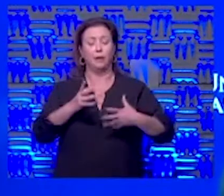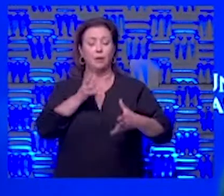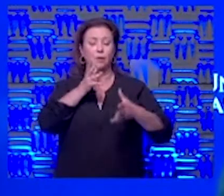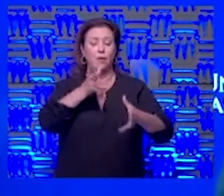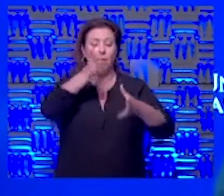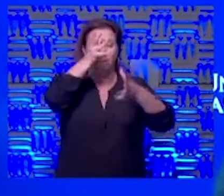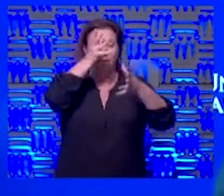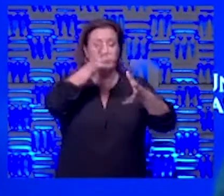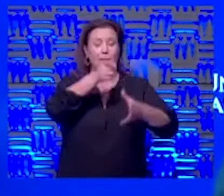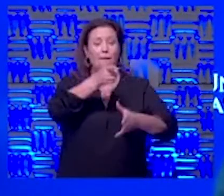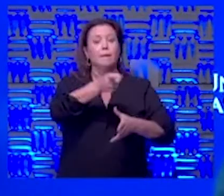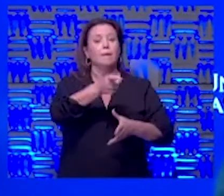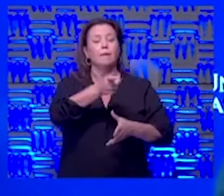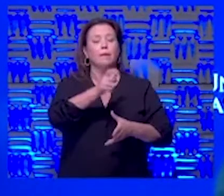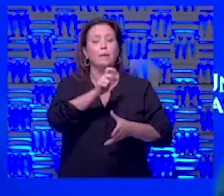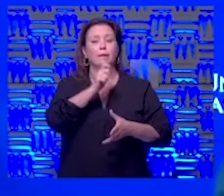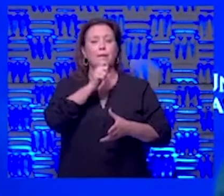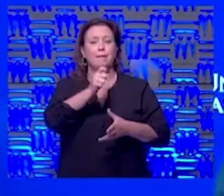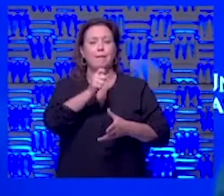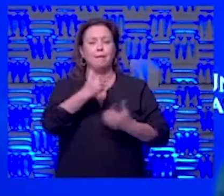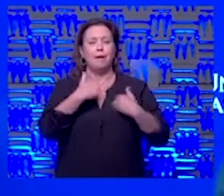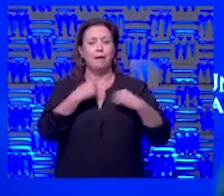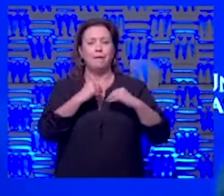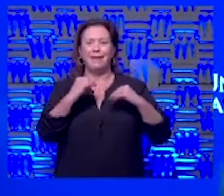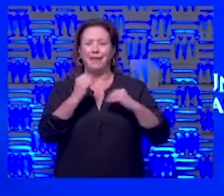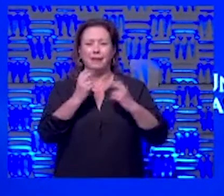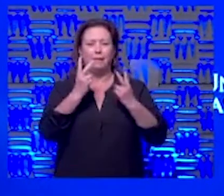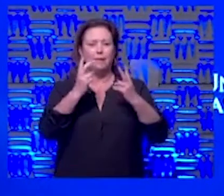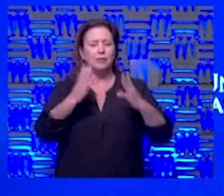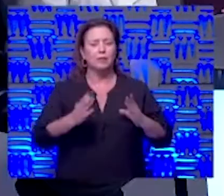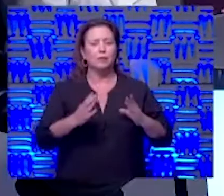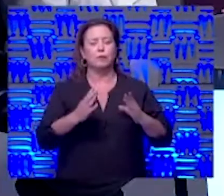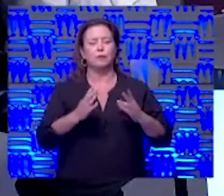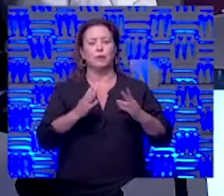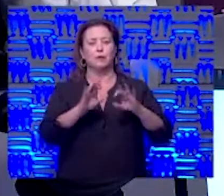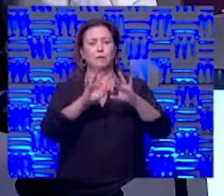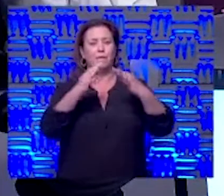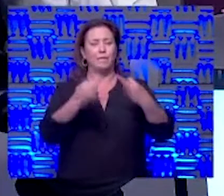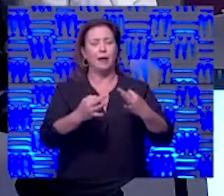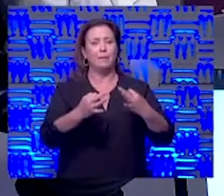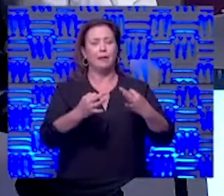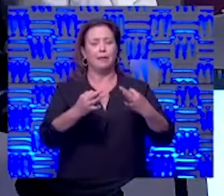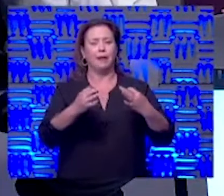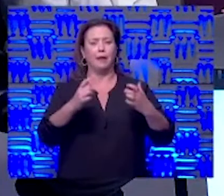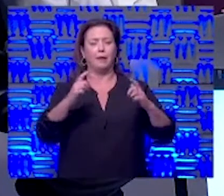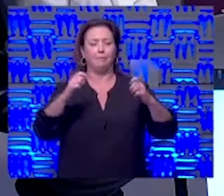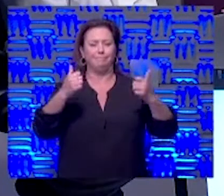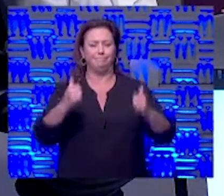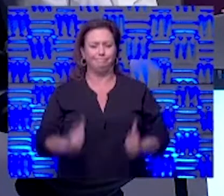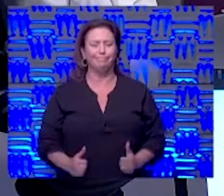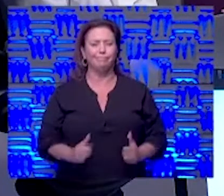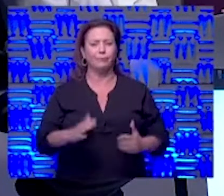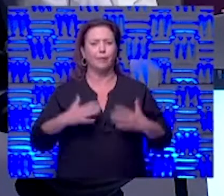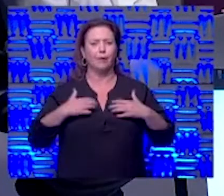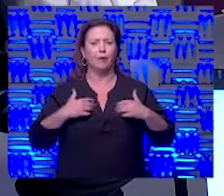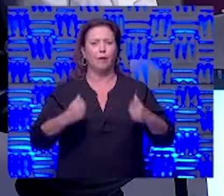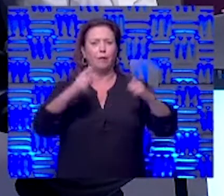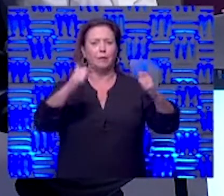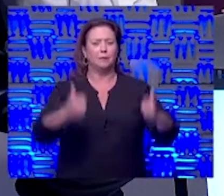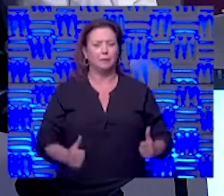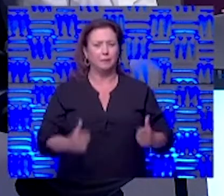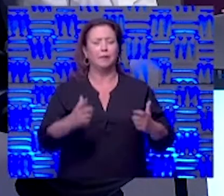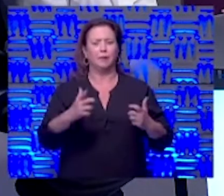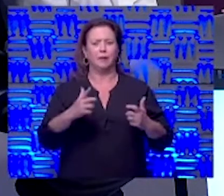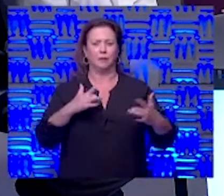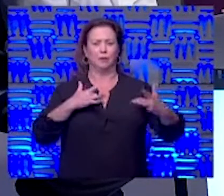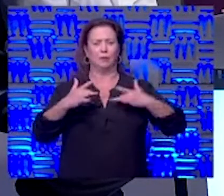are not getting visitation from family, that they deteriorate at a faster rate maybe than other people. There's a